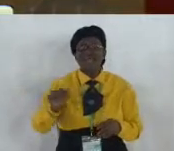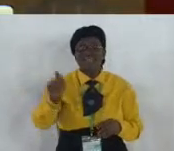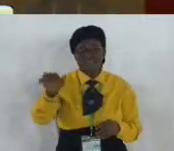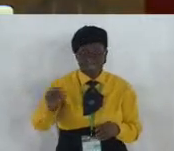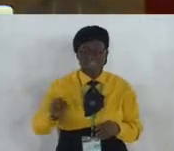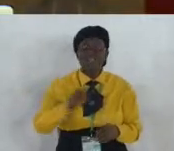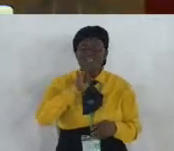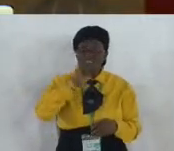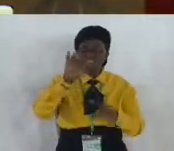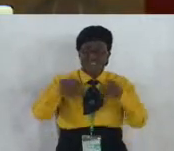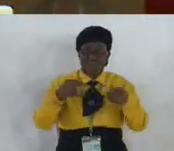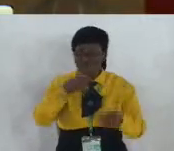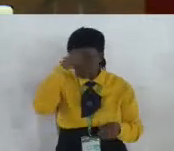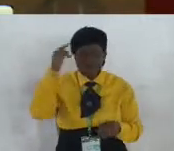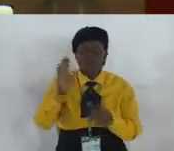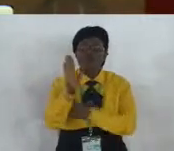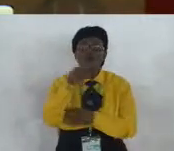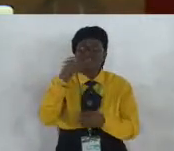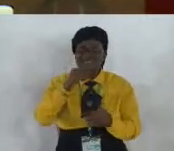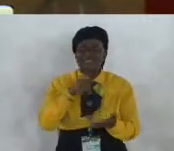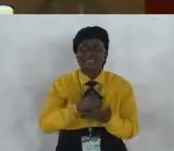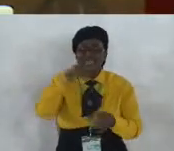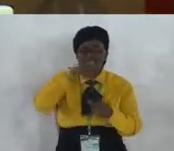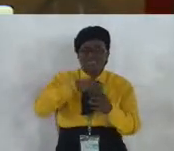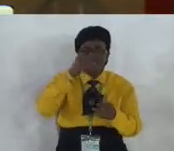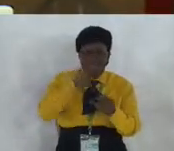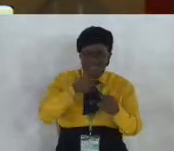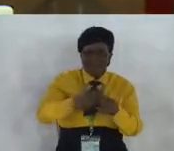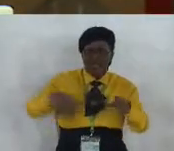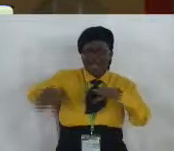In the name that's above every other name,